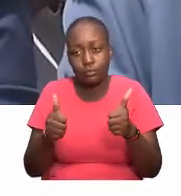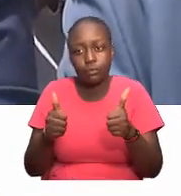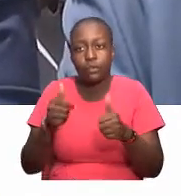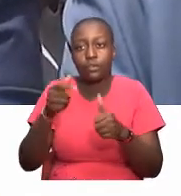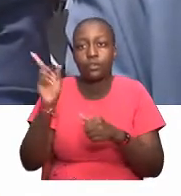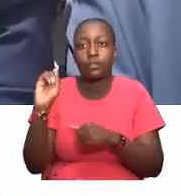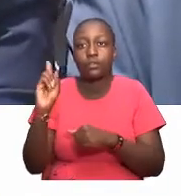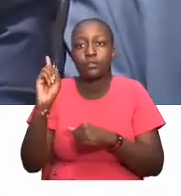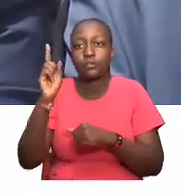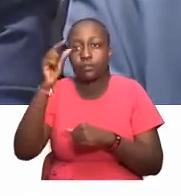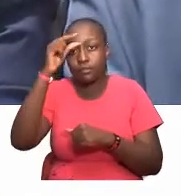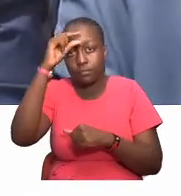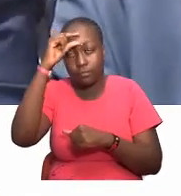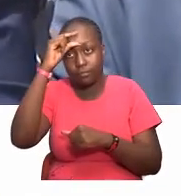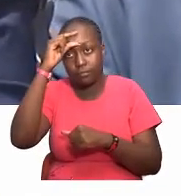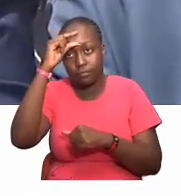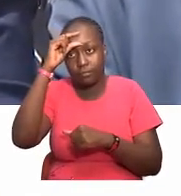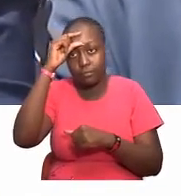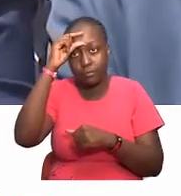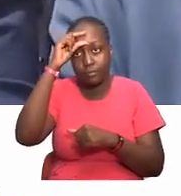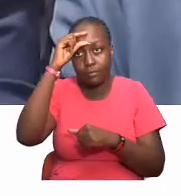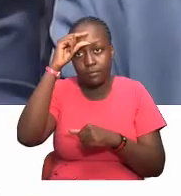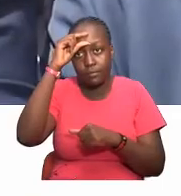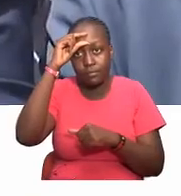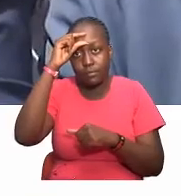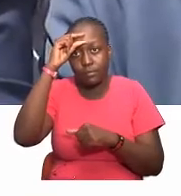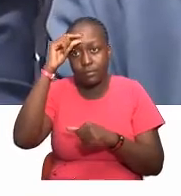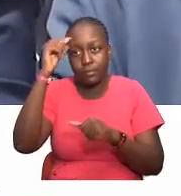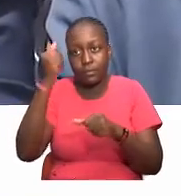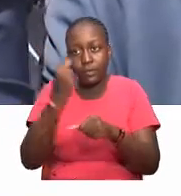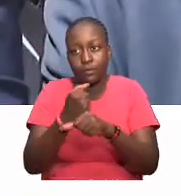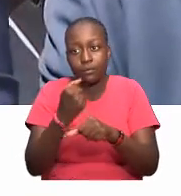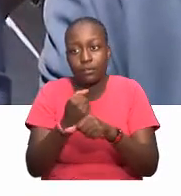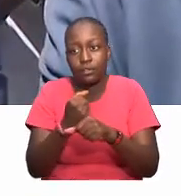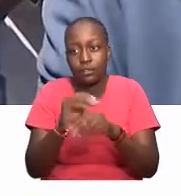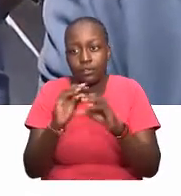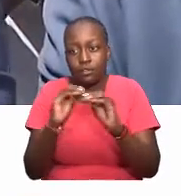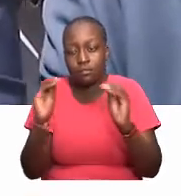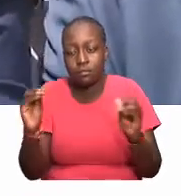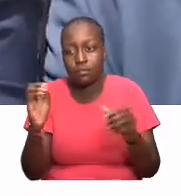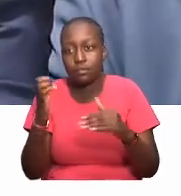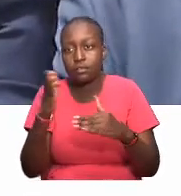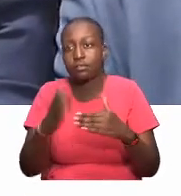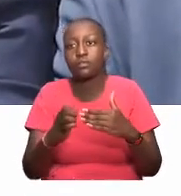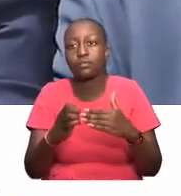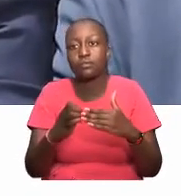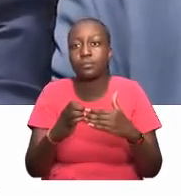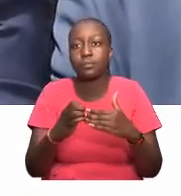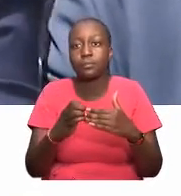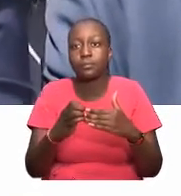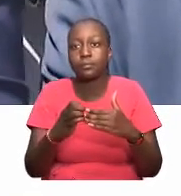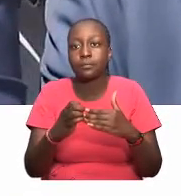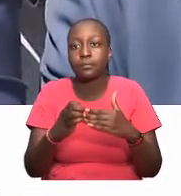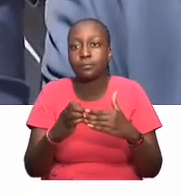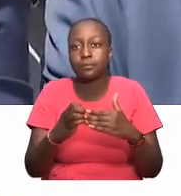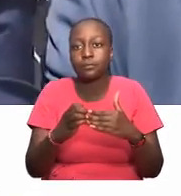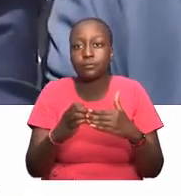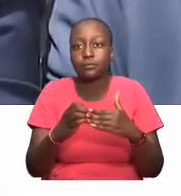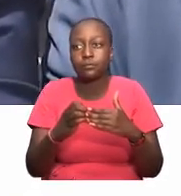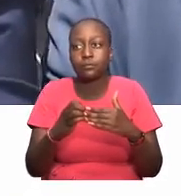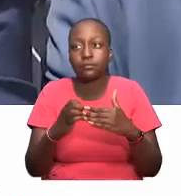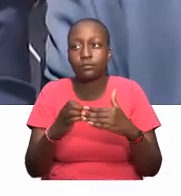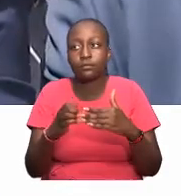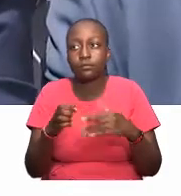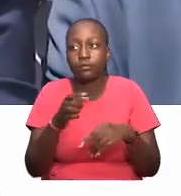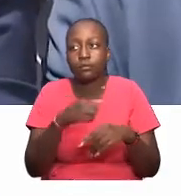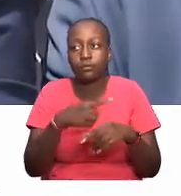County government is working and nothing has stopped. And as an assembly, we are